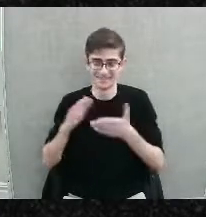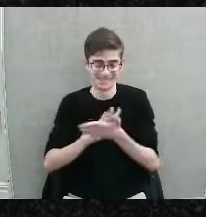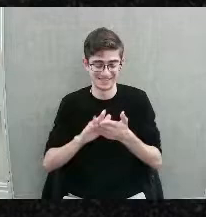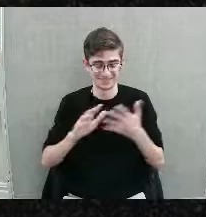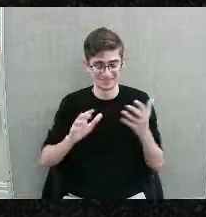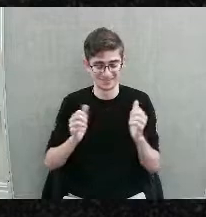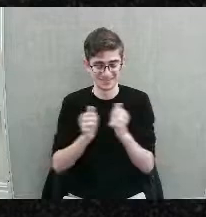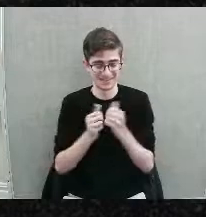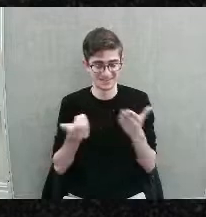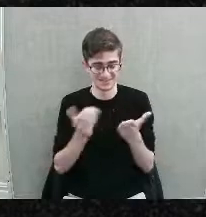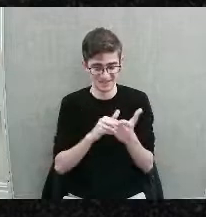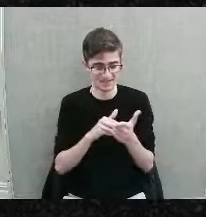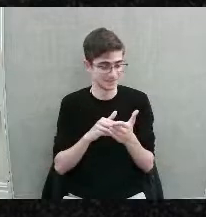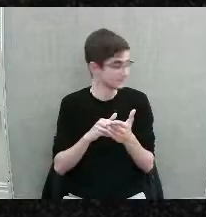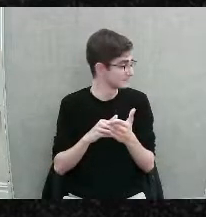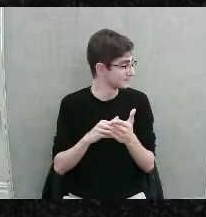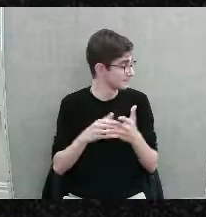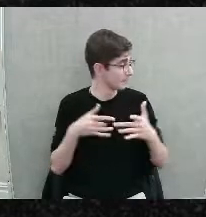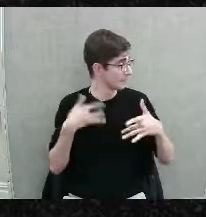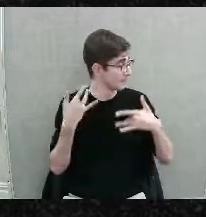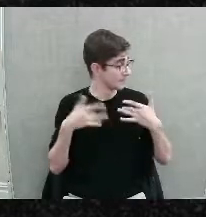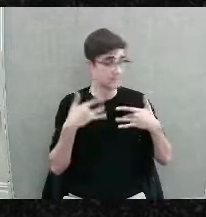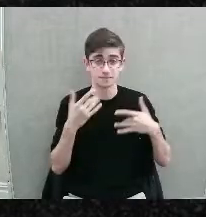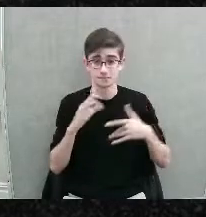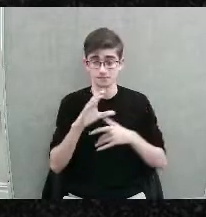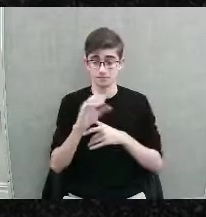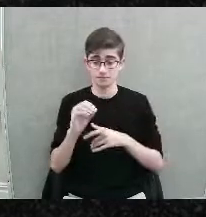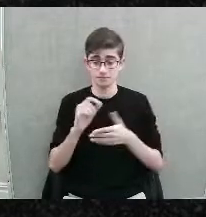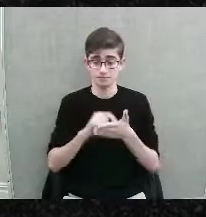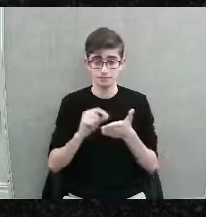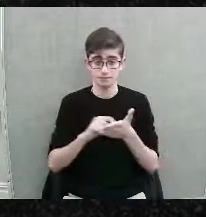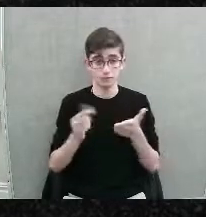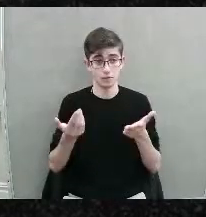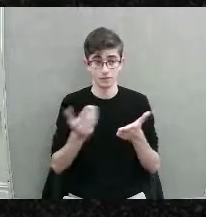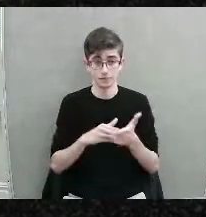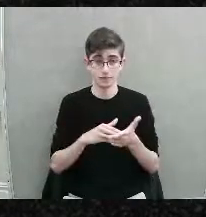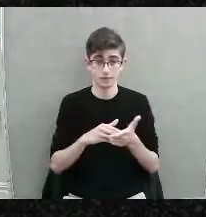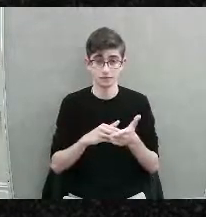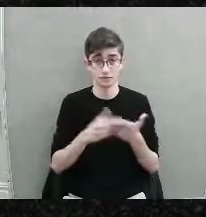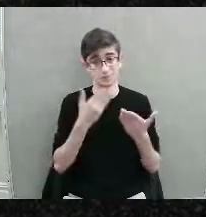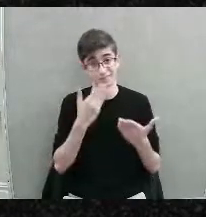who got to co-author our chapter. So thank you.